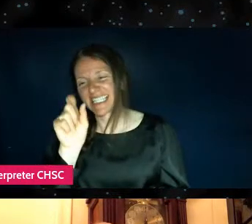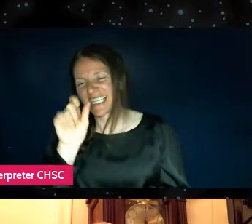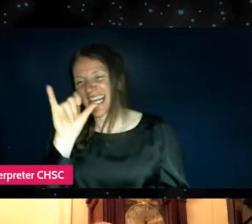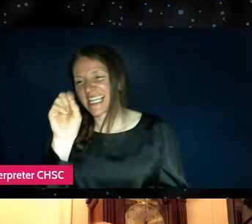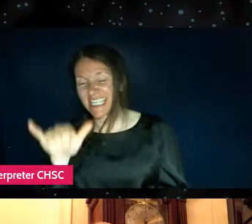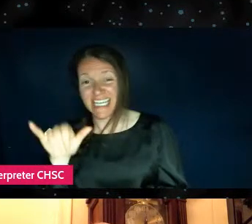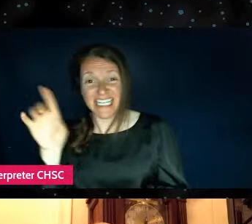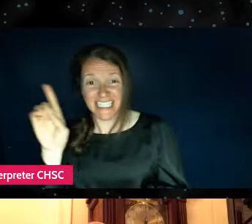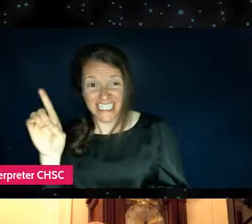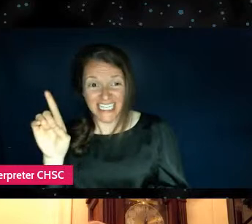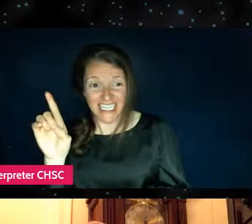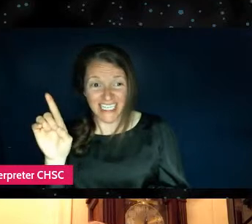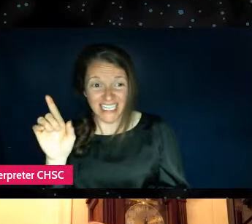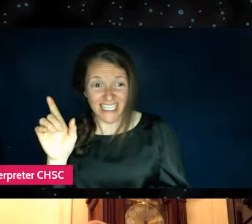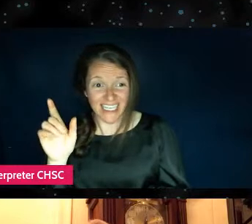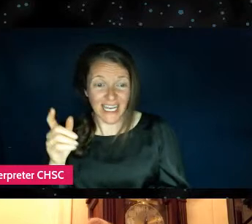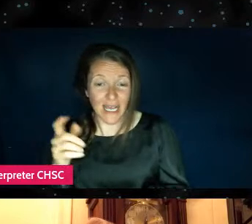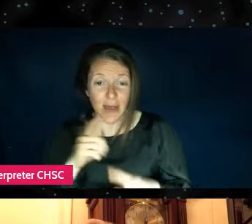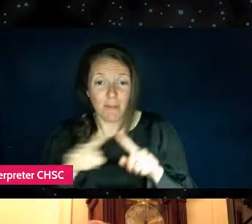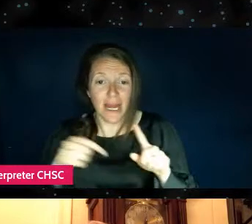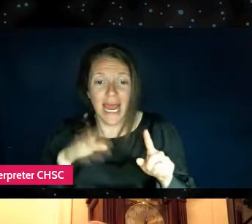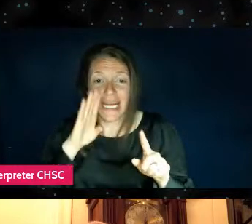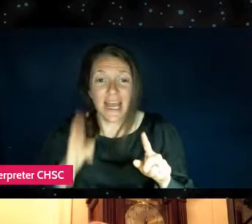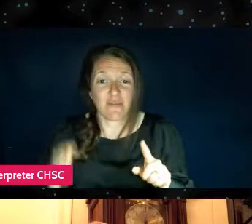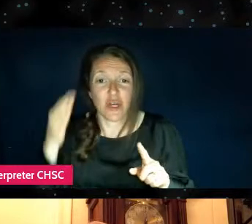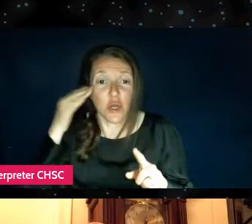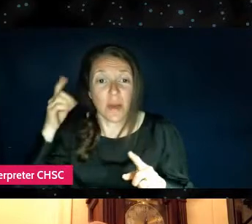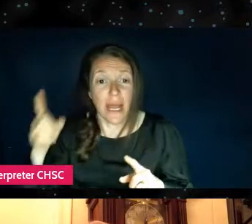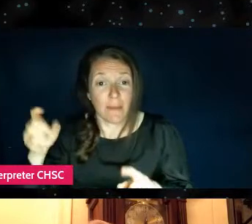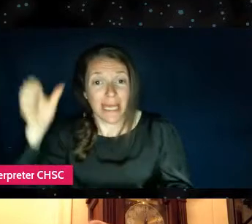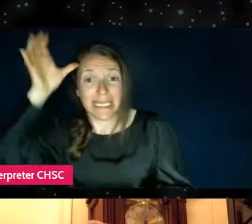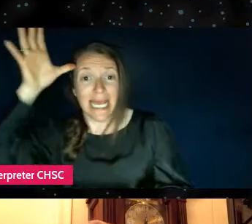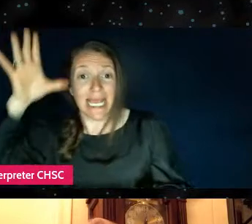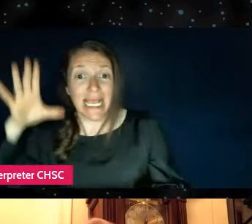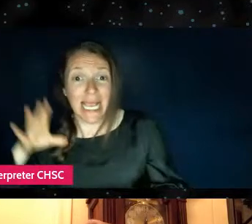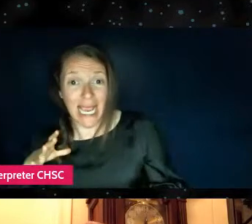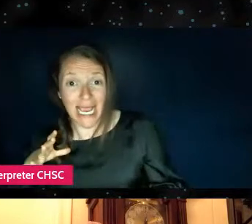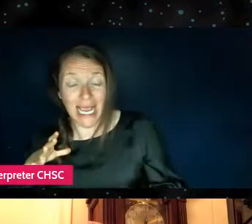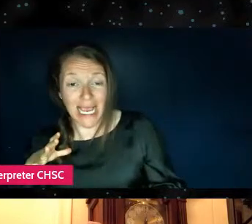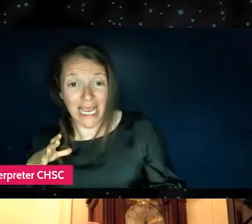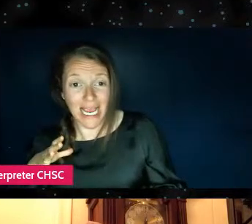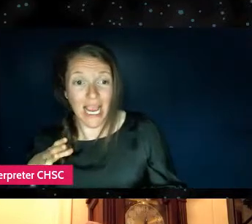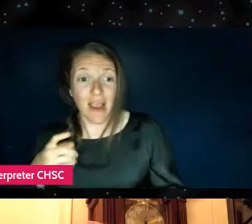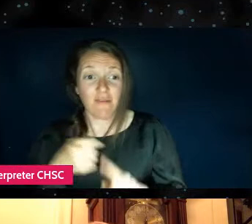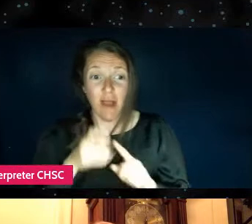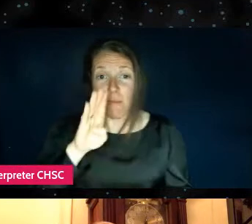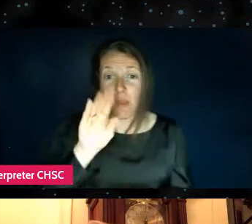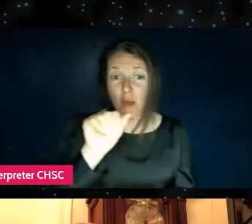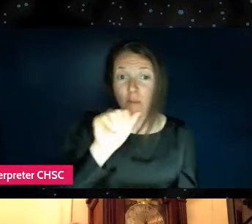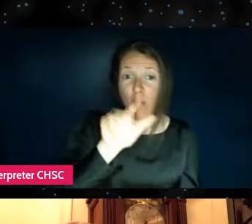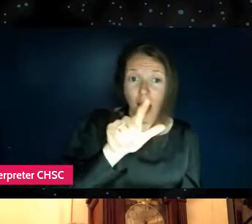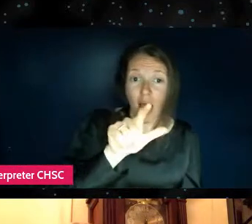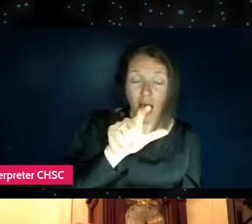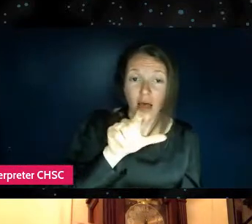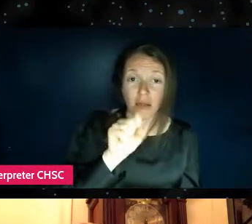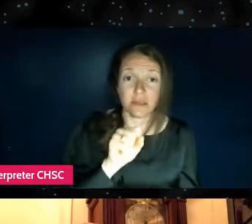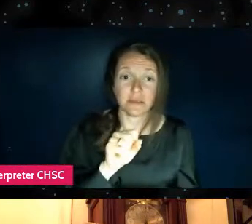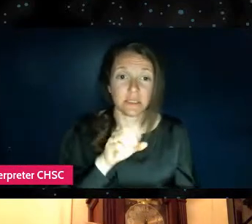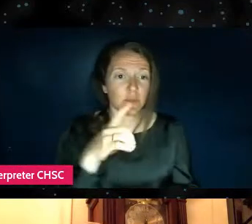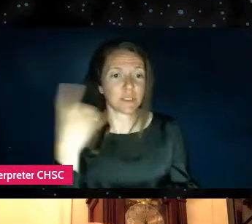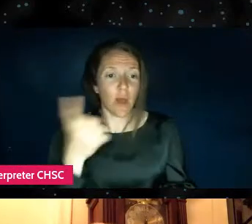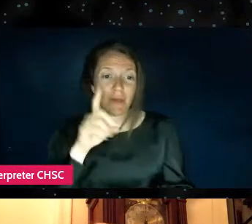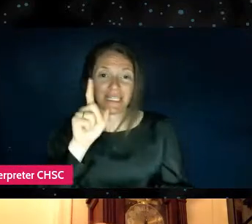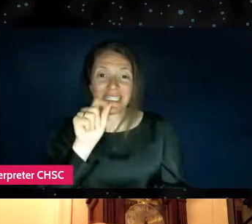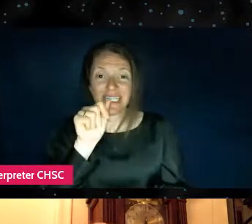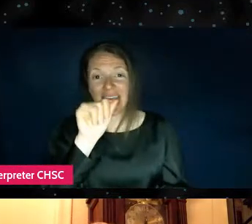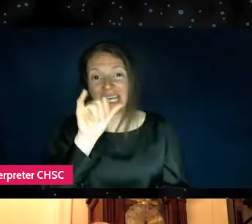and. But I never knew him as a guy, and he never knew me as George. It was always Daisy D or Rita. And